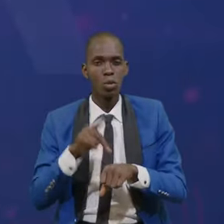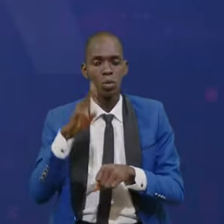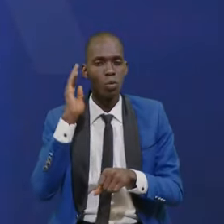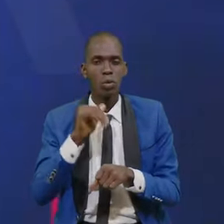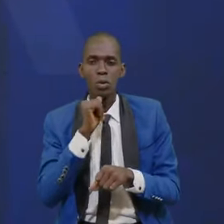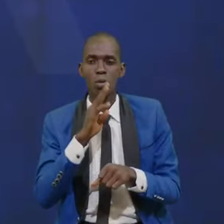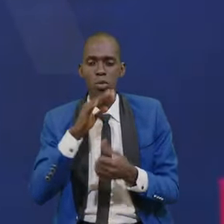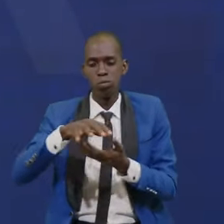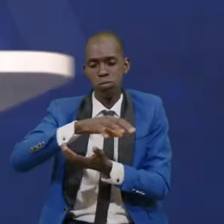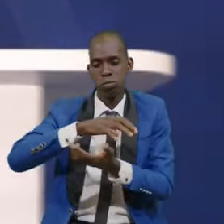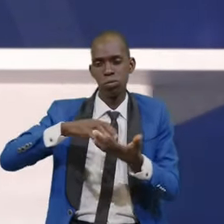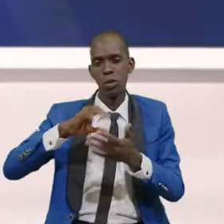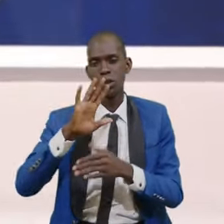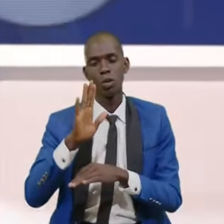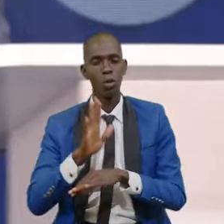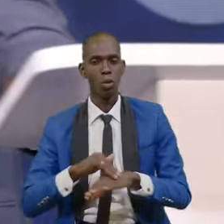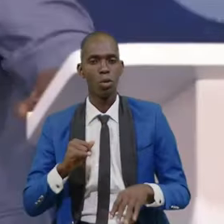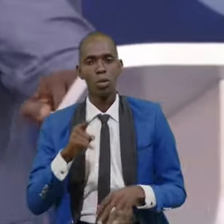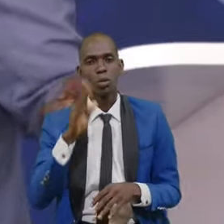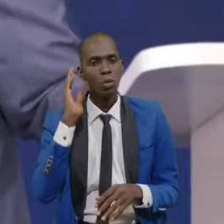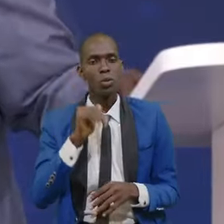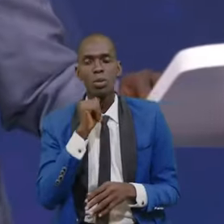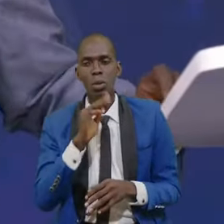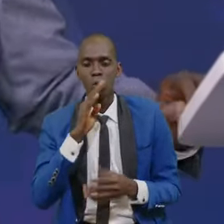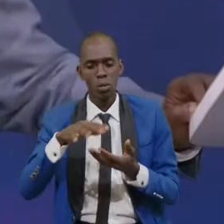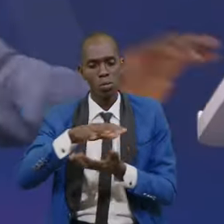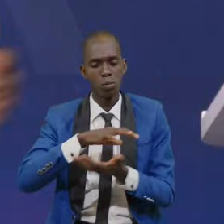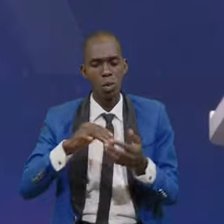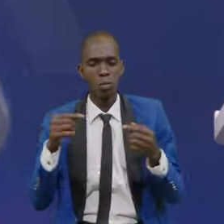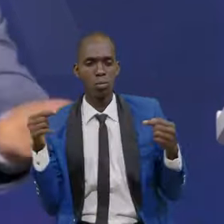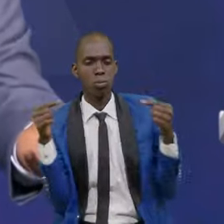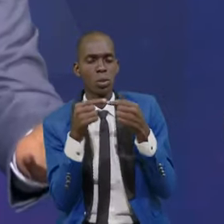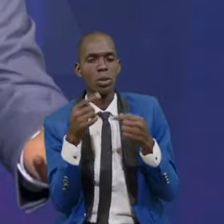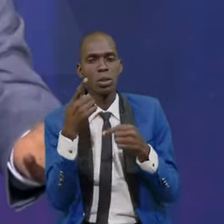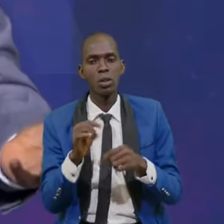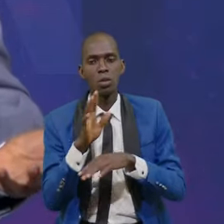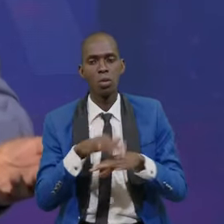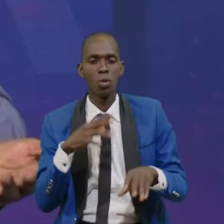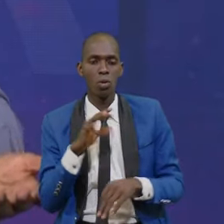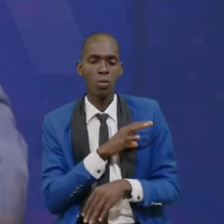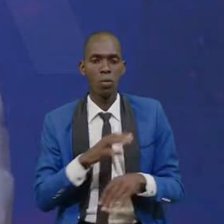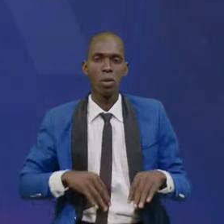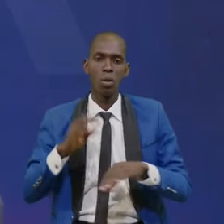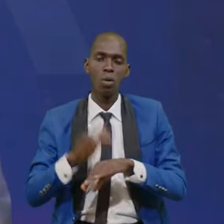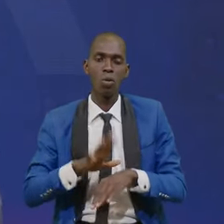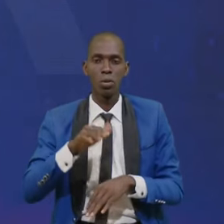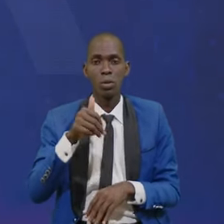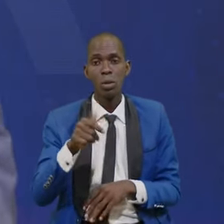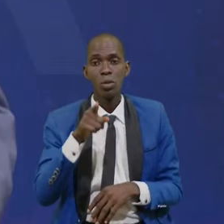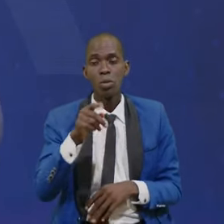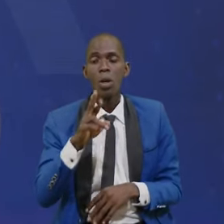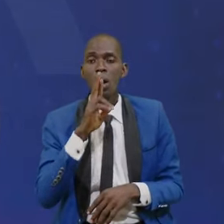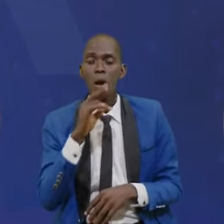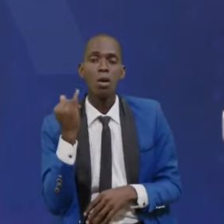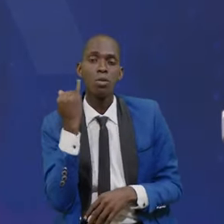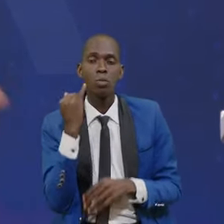not be contradicting the call of Christ upon yourself. It says you're supposed to be a holy nation, and